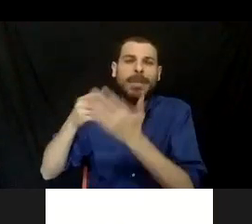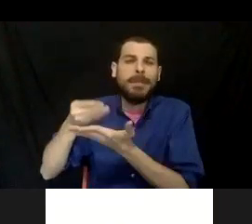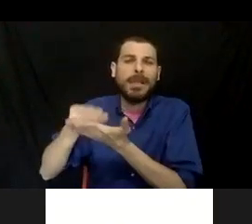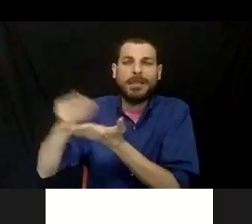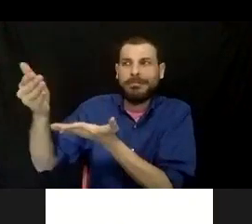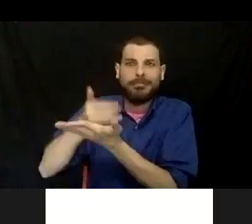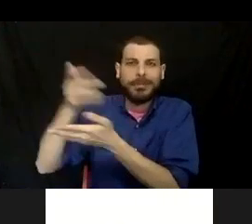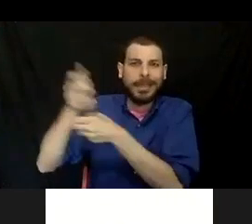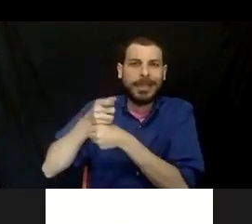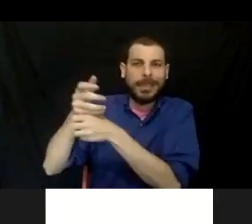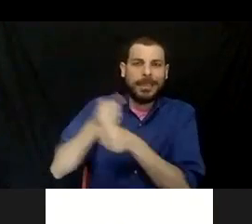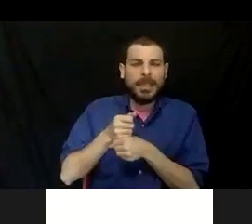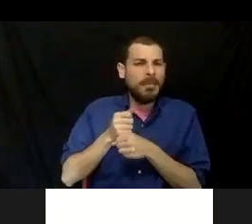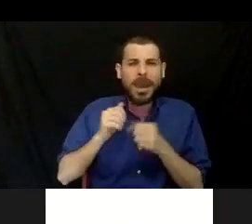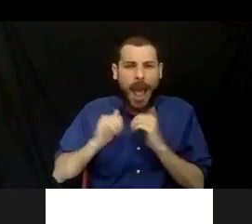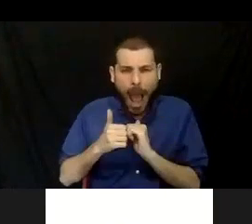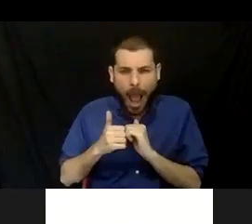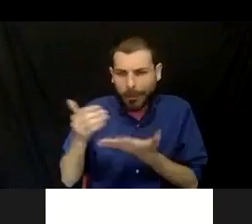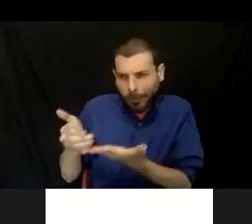your benefit is calculated. So